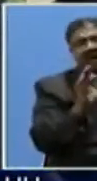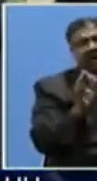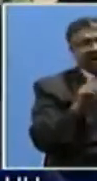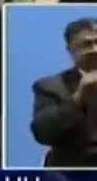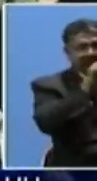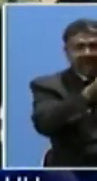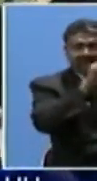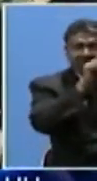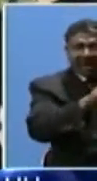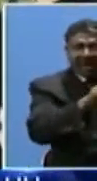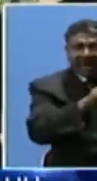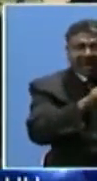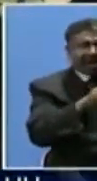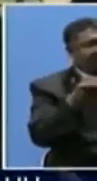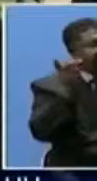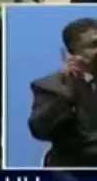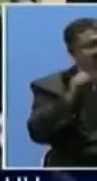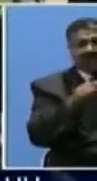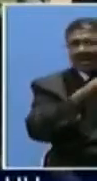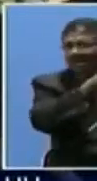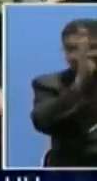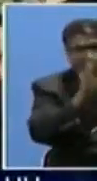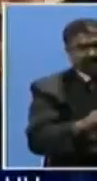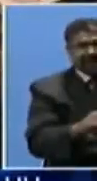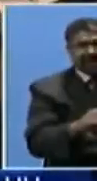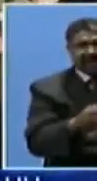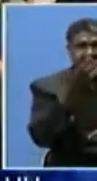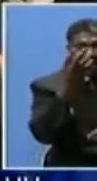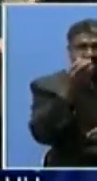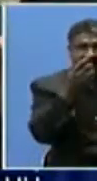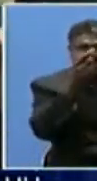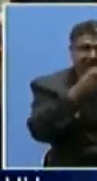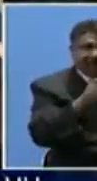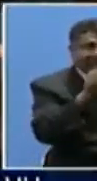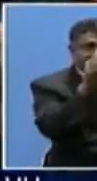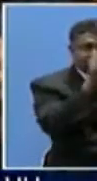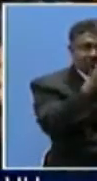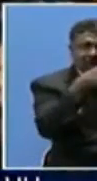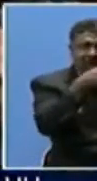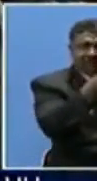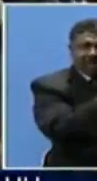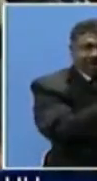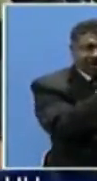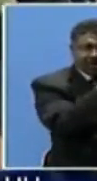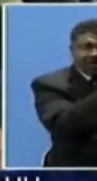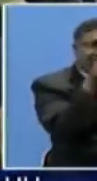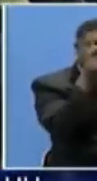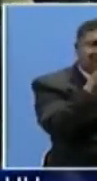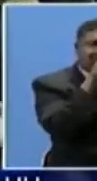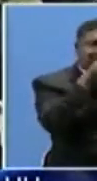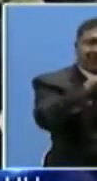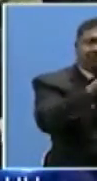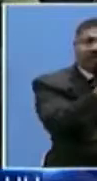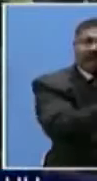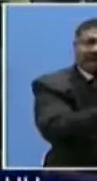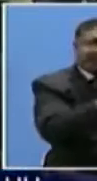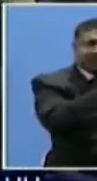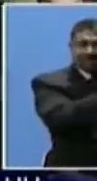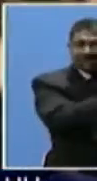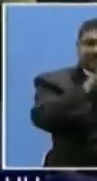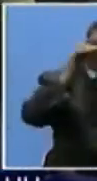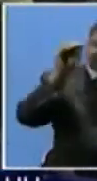before since independence, to move money away from a small clique of thieves, corrupt people in Lusaka, and take it to the